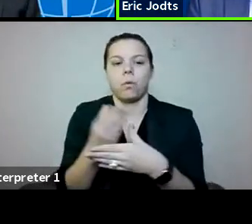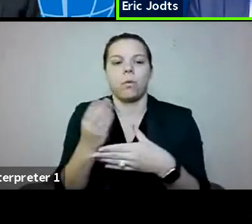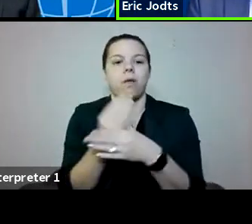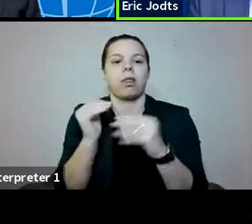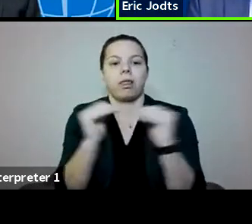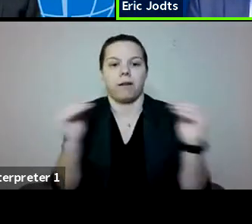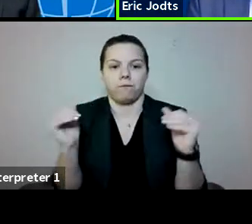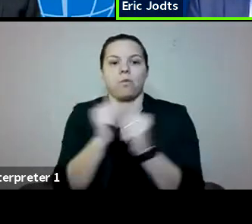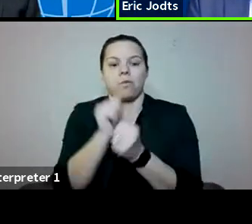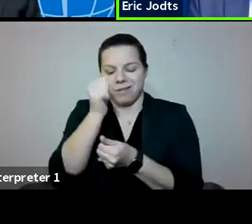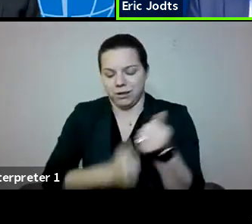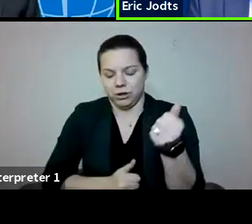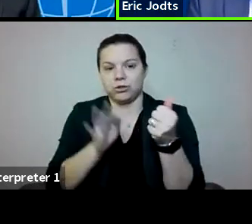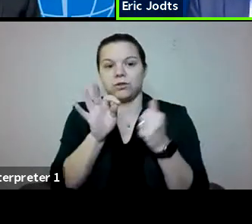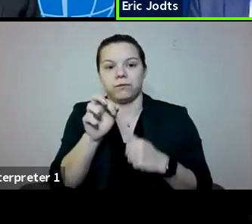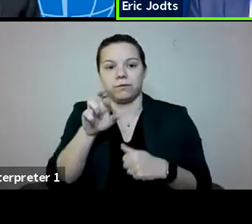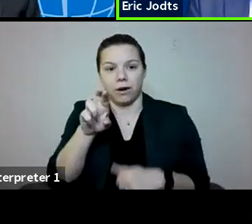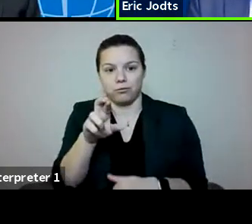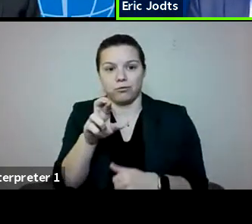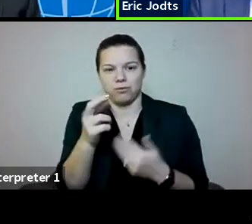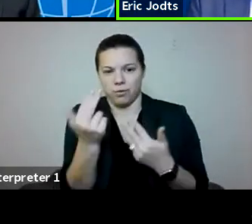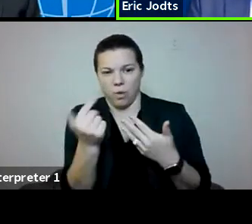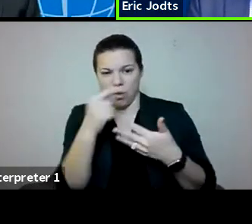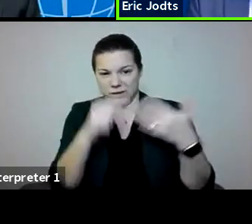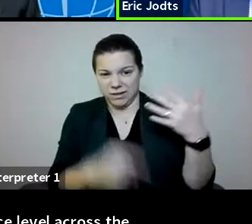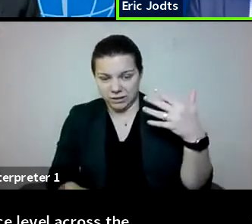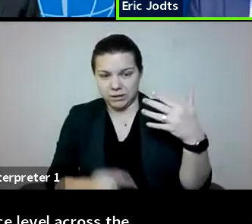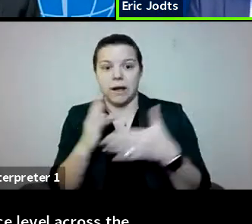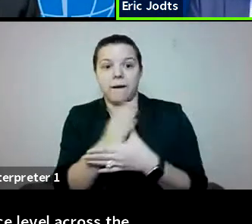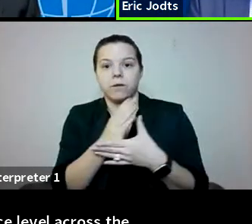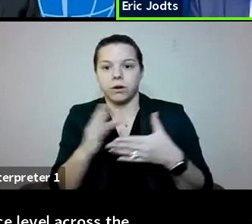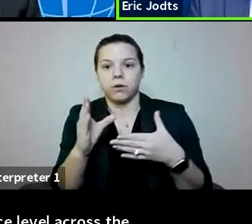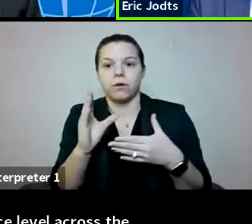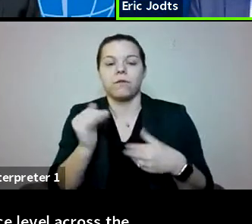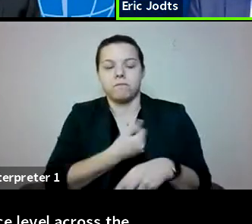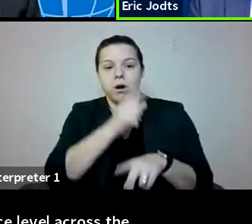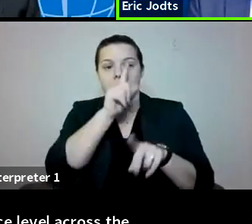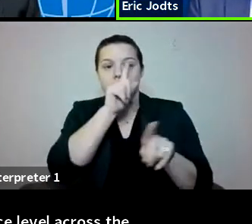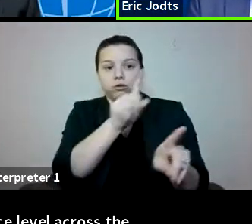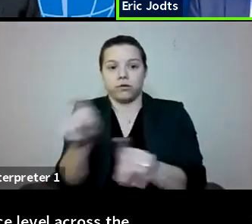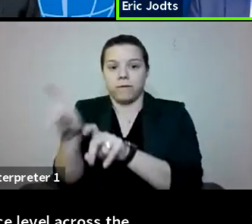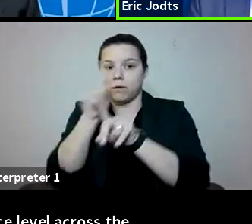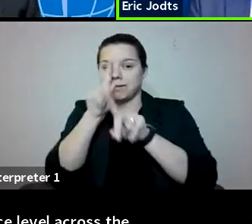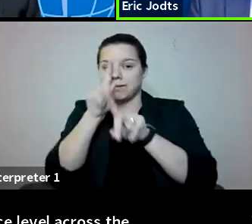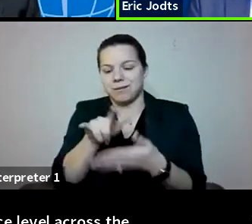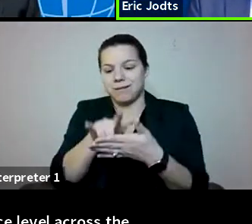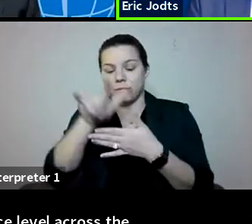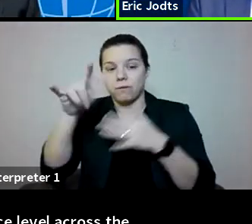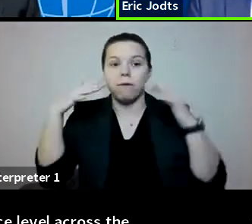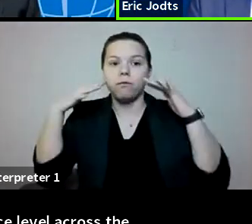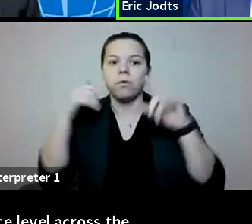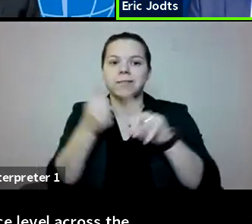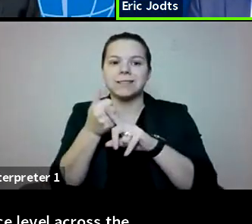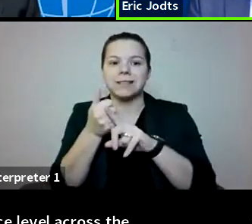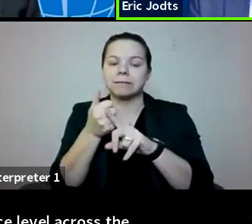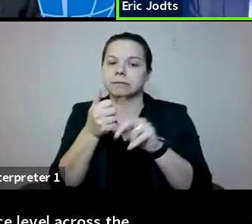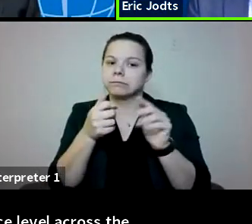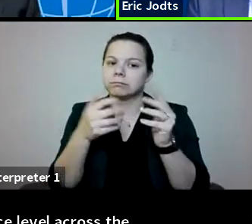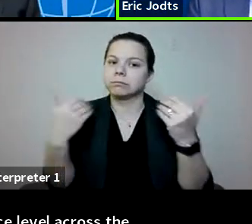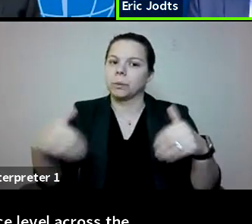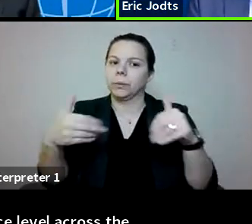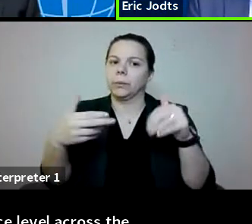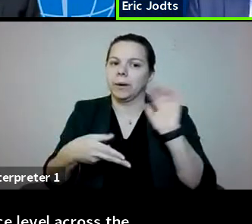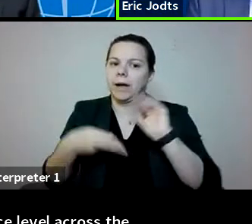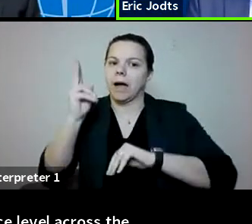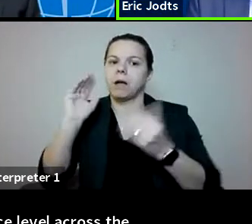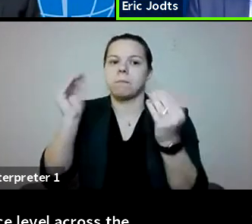of those environmental factors. And at least for our survey respondents, the aircraft noise was considerably higher than